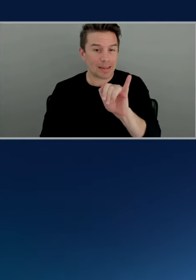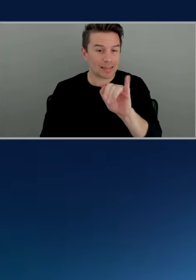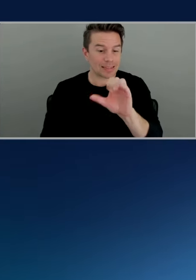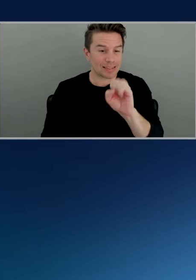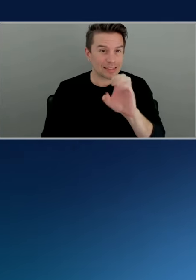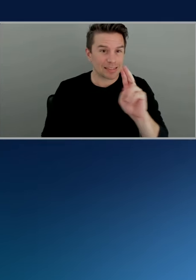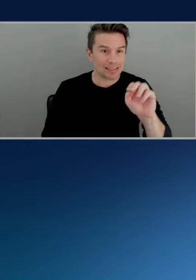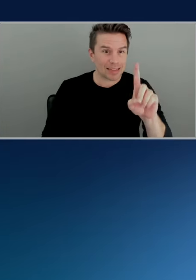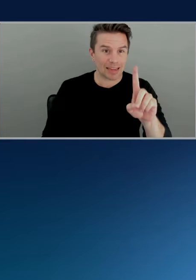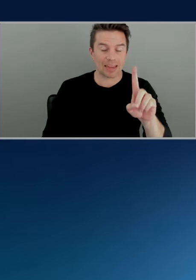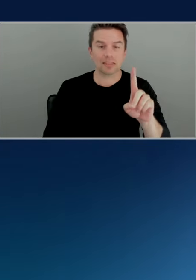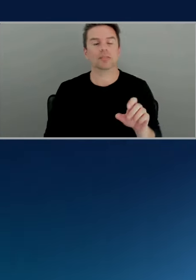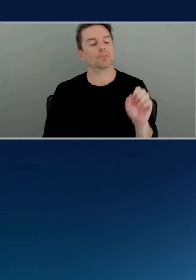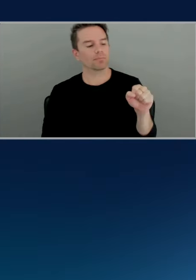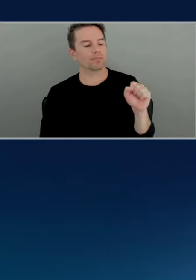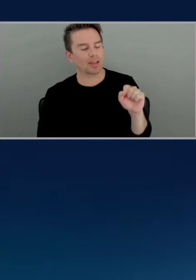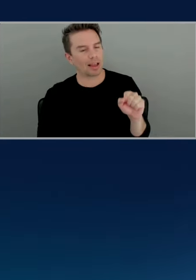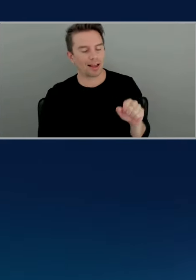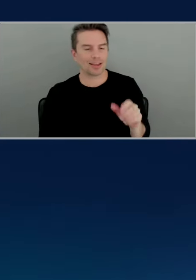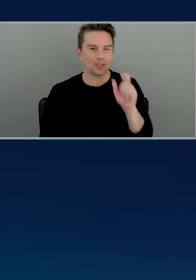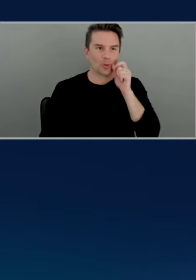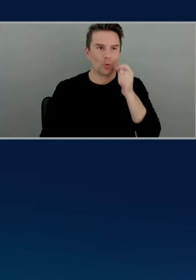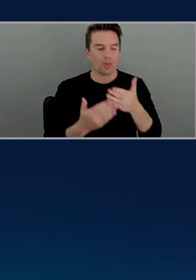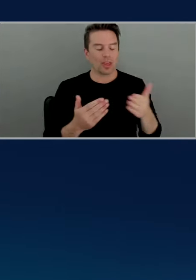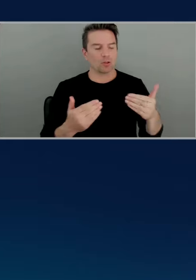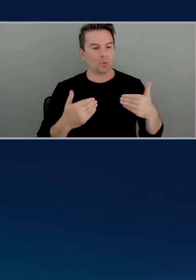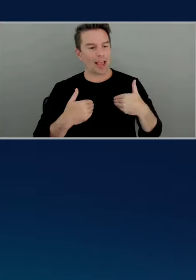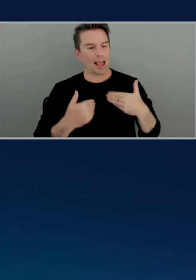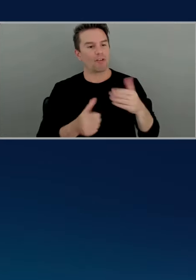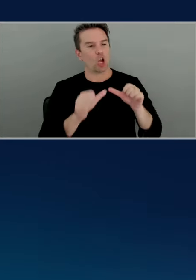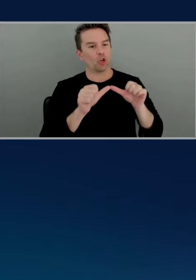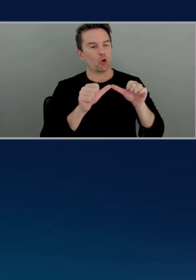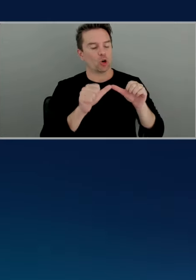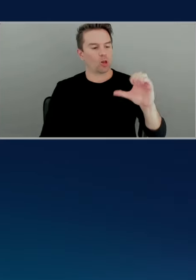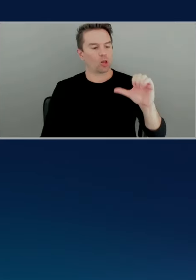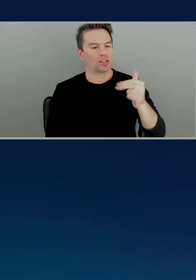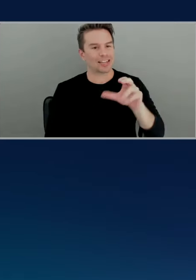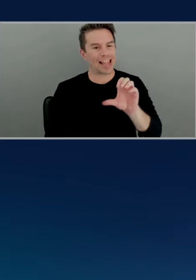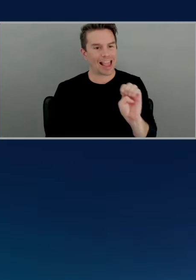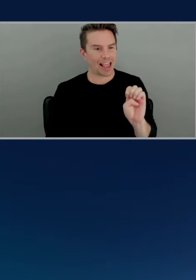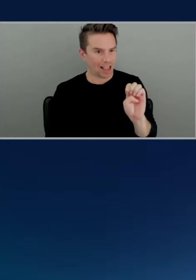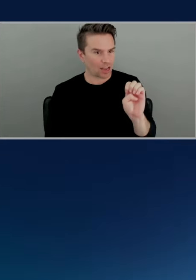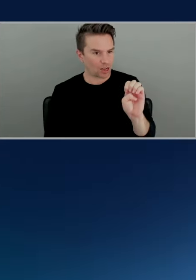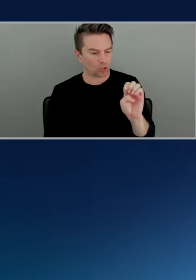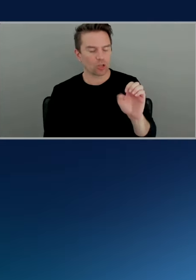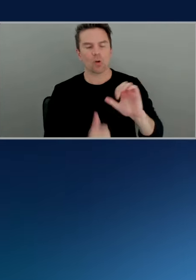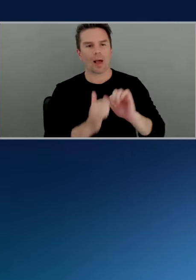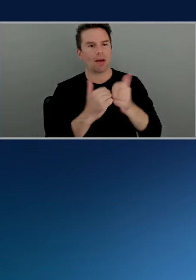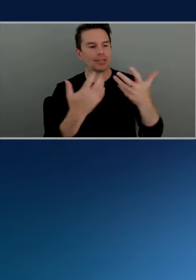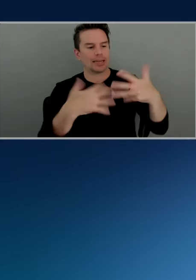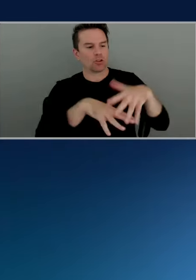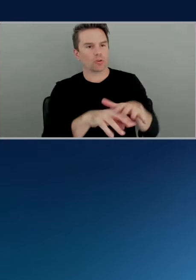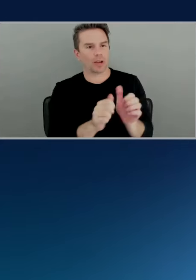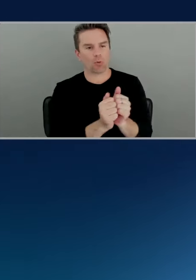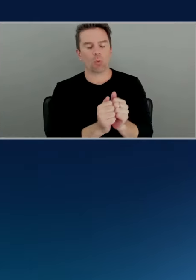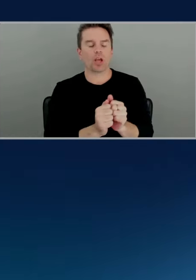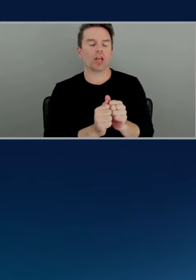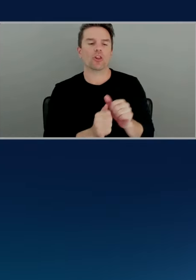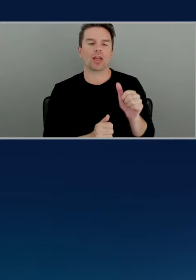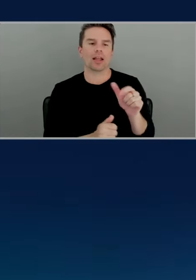a durable semantic cache. So basically thinking about the ways that you can actually integrate it with large language models so that when you have a lot of